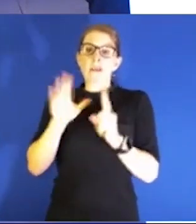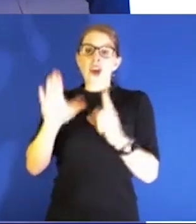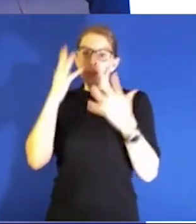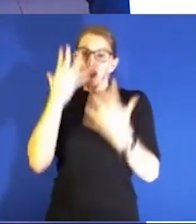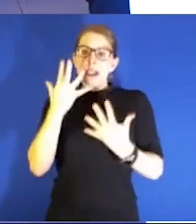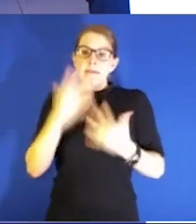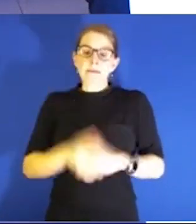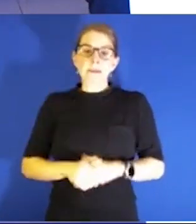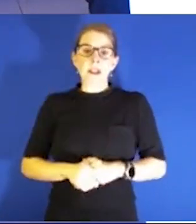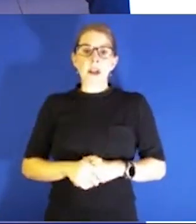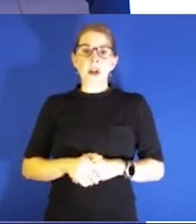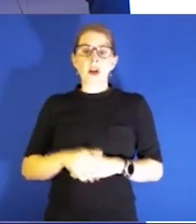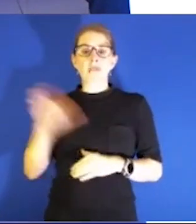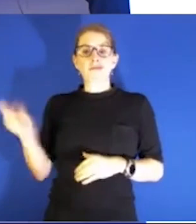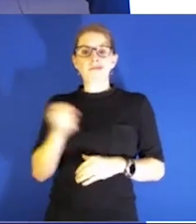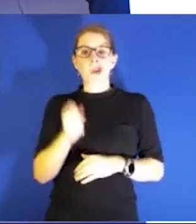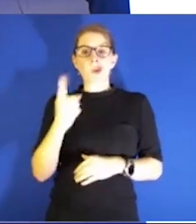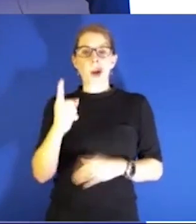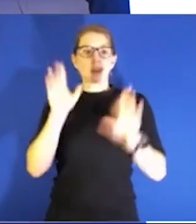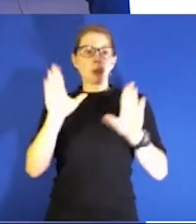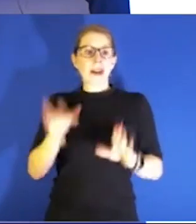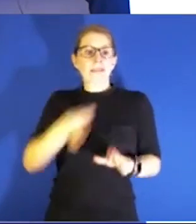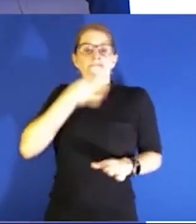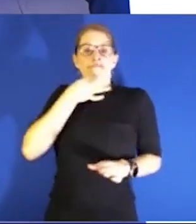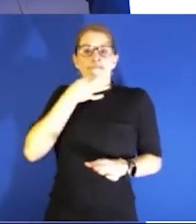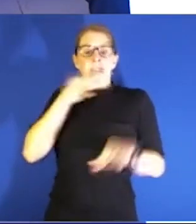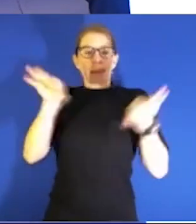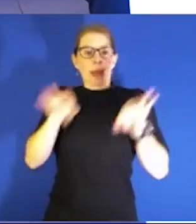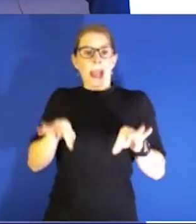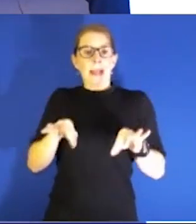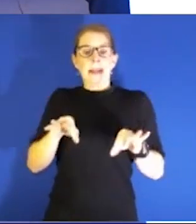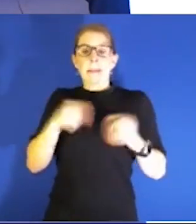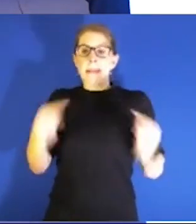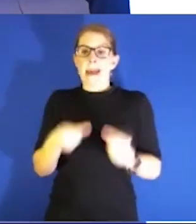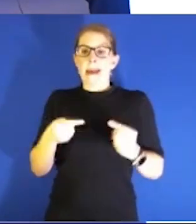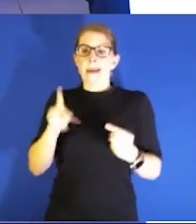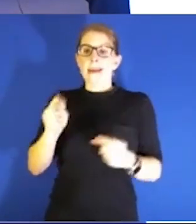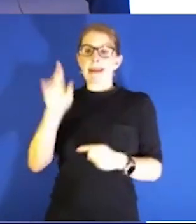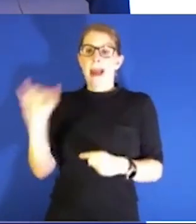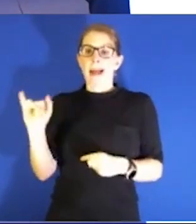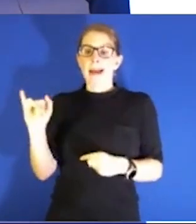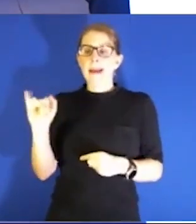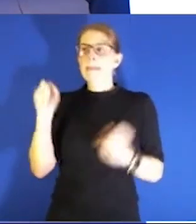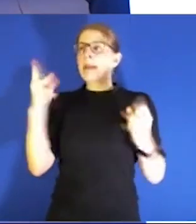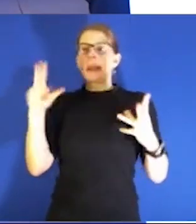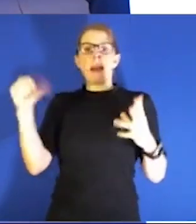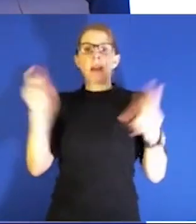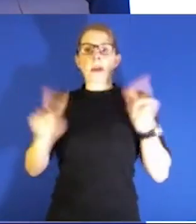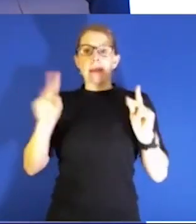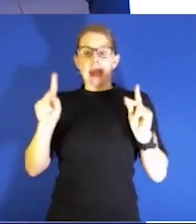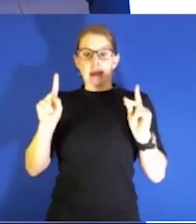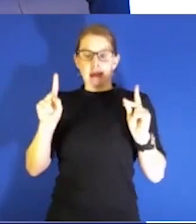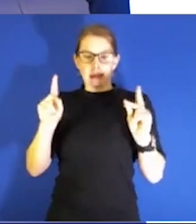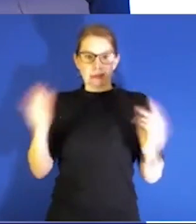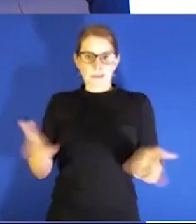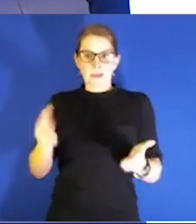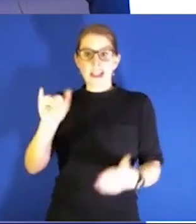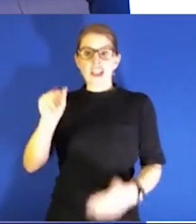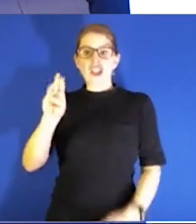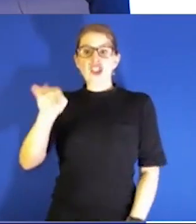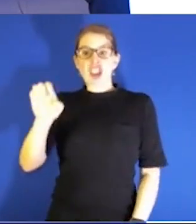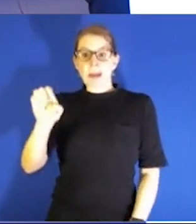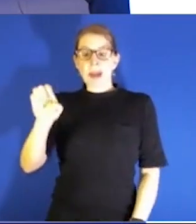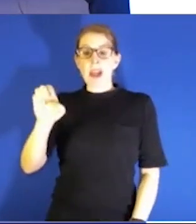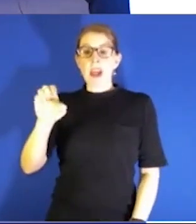great expert able to kind of help us explain the pain that Kelli and so many people are facing right now. That is Jamiecopacan with Turning Point. How are you this